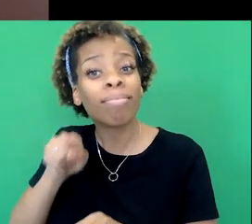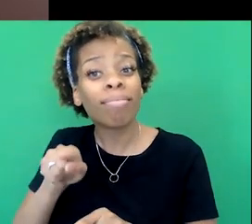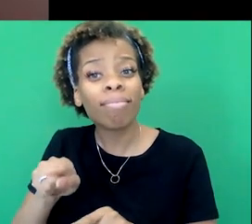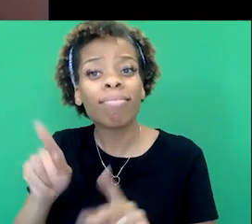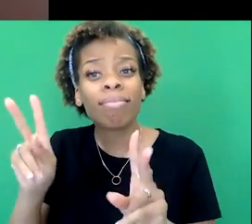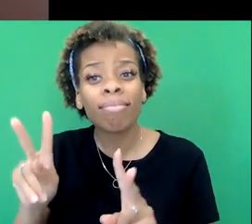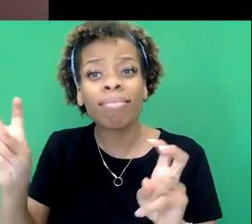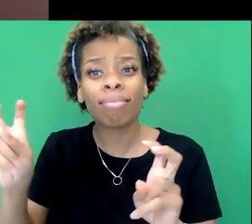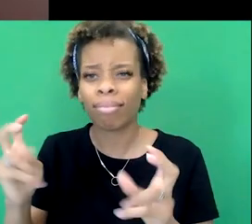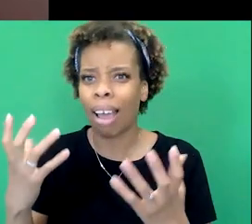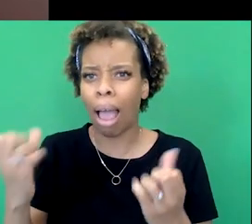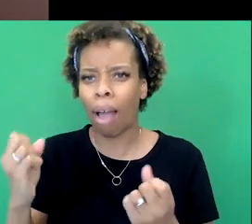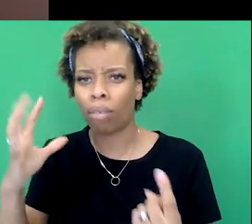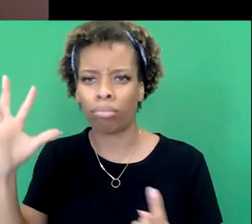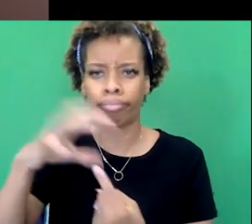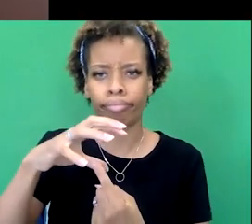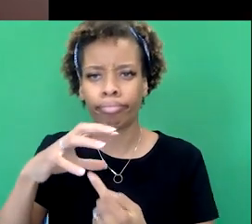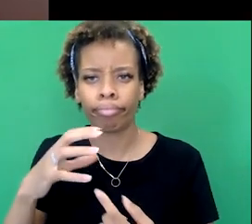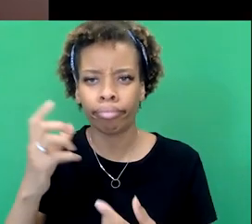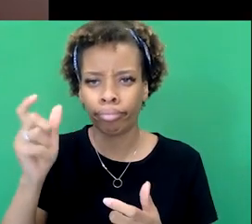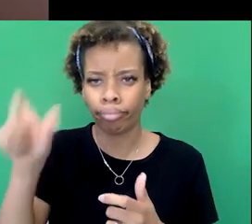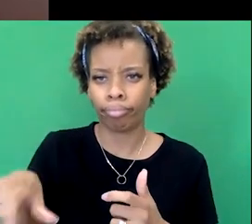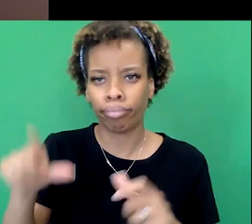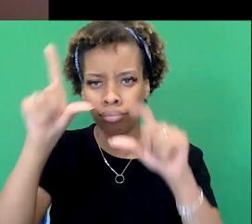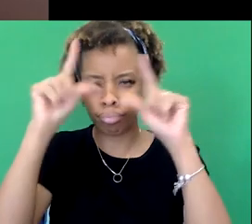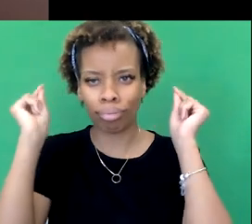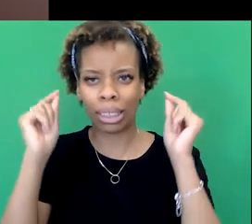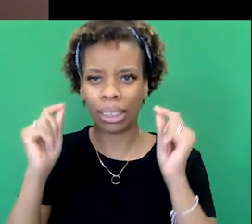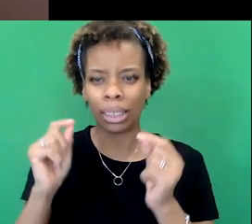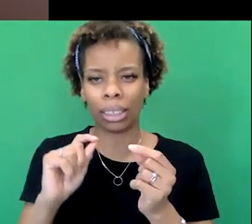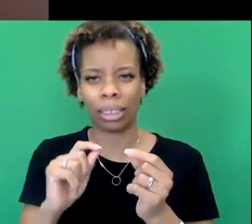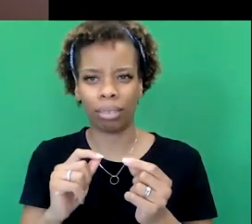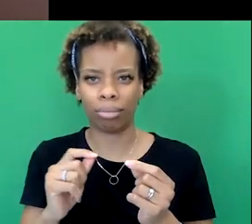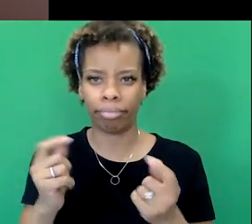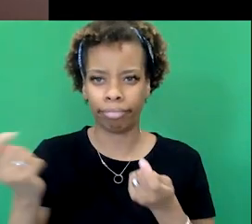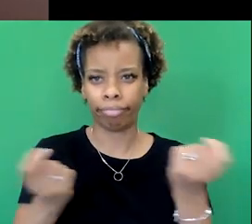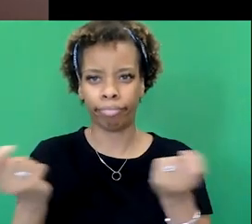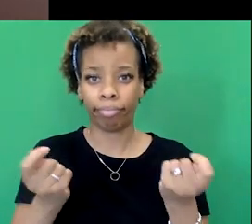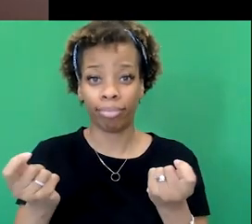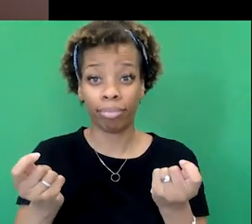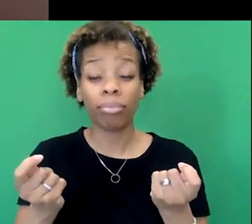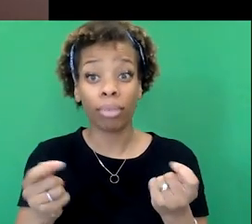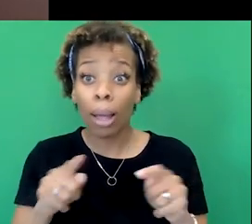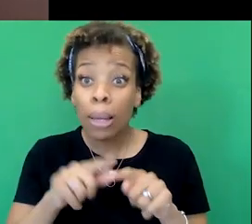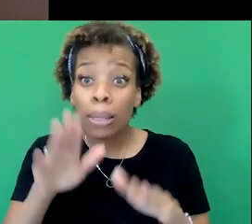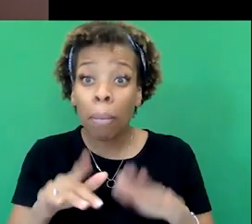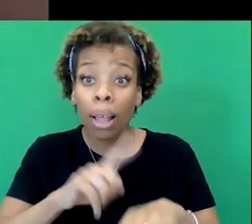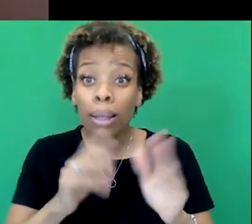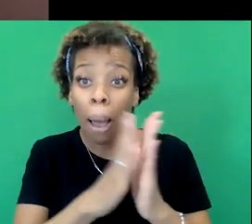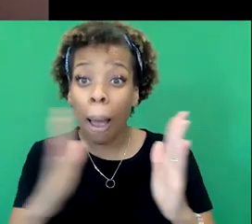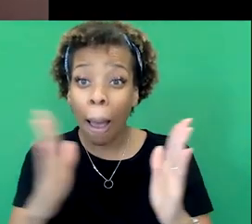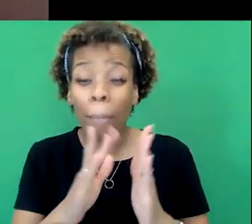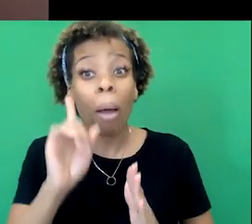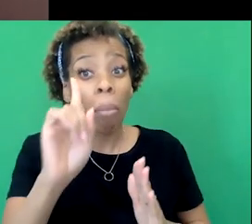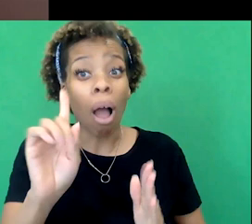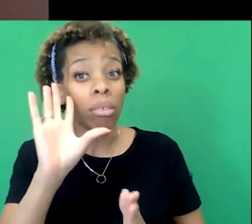from a Jane Austen point of view. You've got the regent himself, you know, the Prince Regent comes in. But it's the same period, but it's, in a way, I'd like to